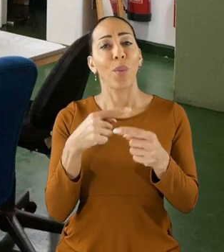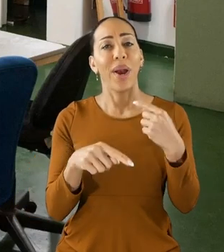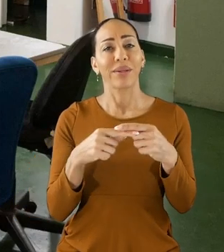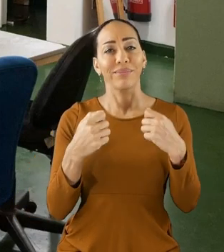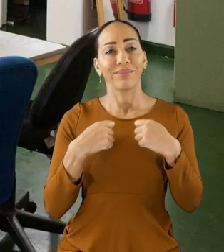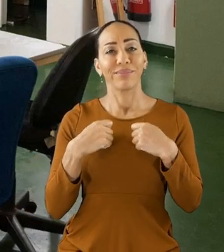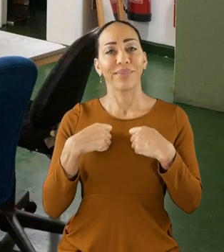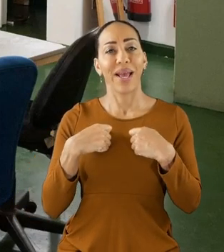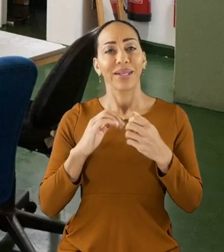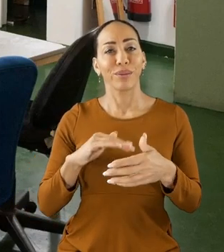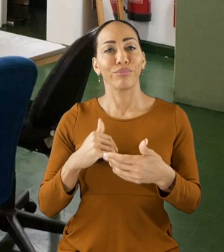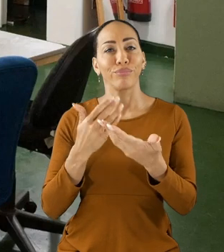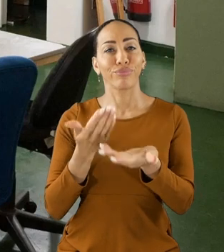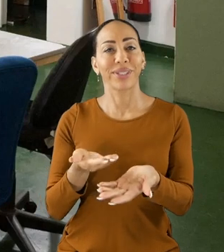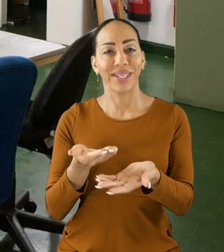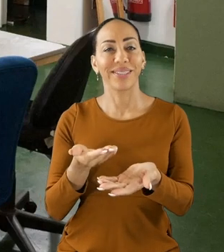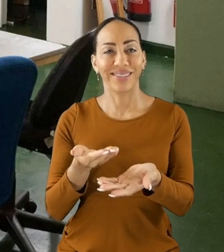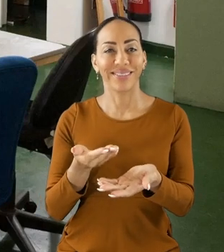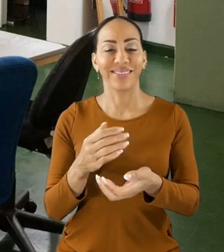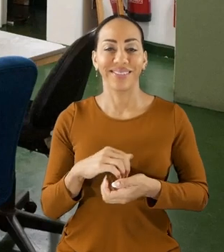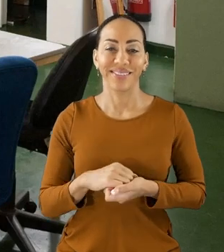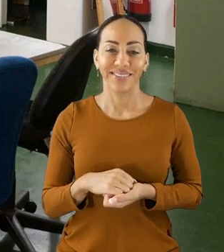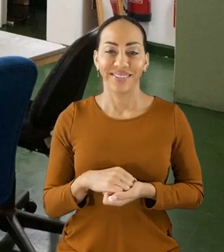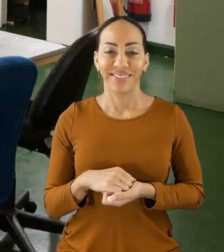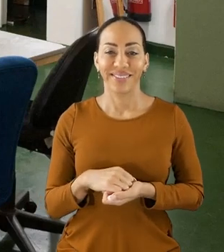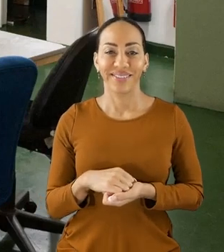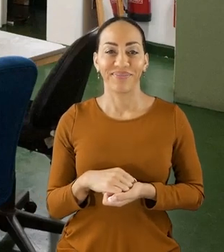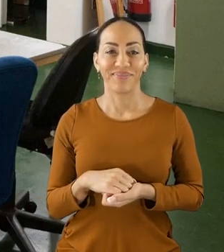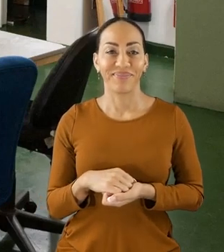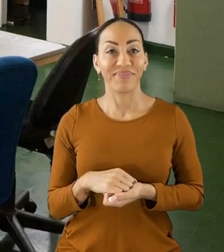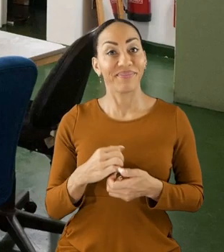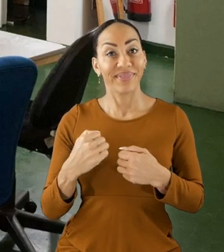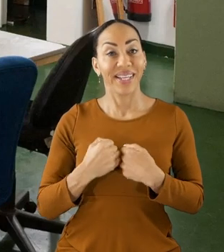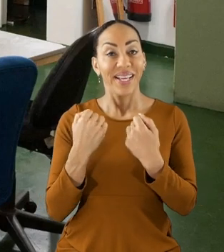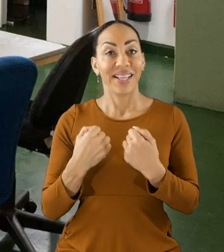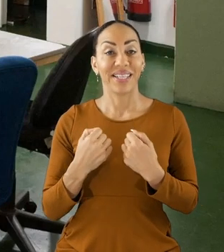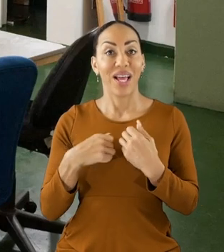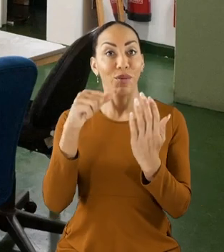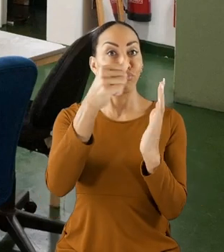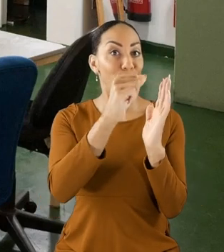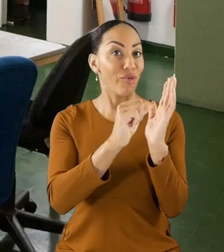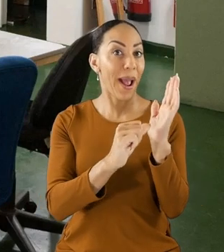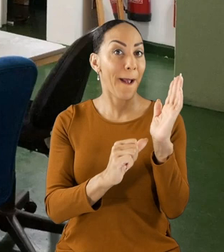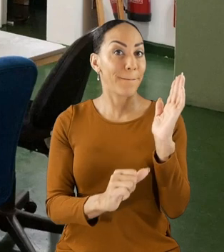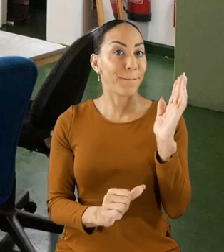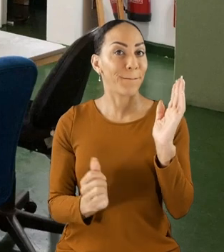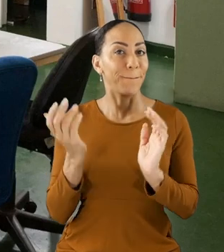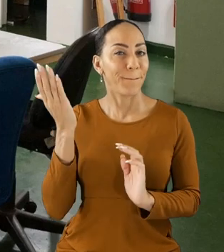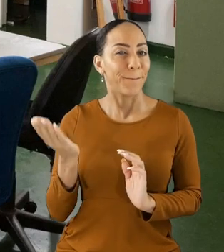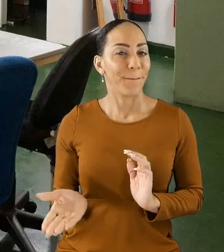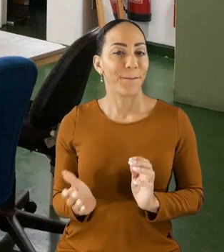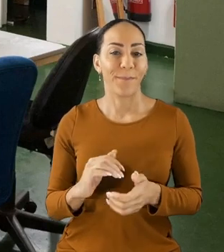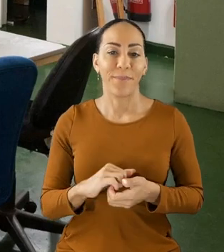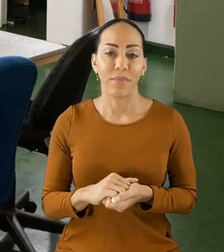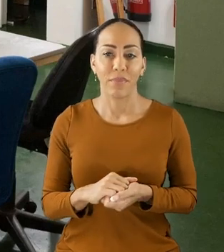So let's just go back to my presentation, and we'll carry on with the slide. So that's our program for